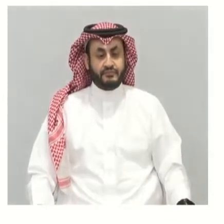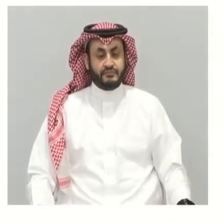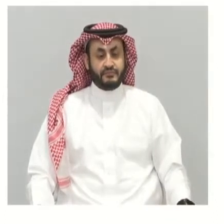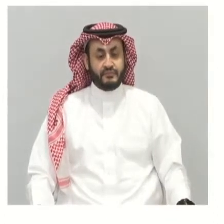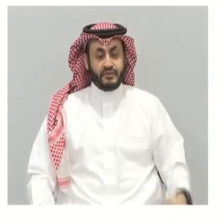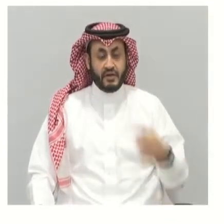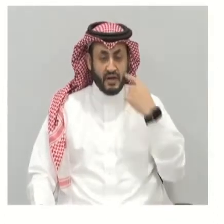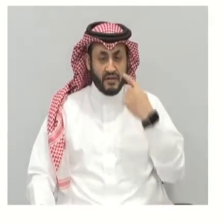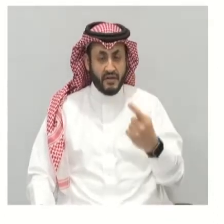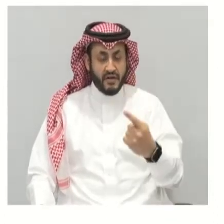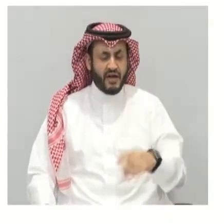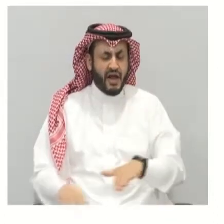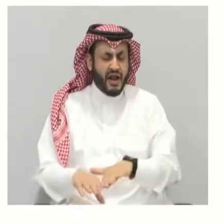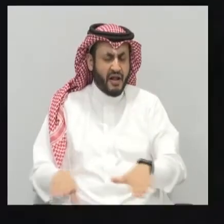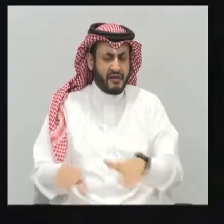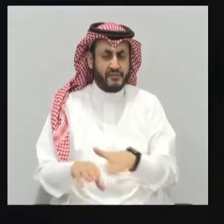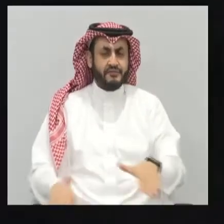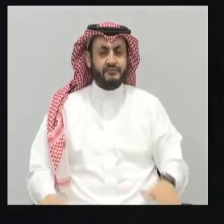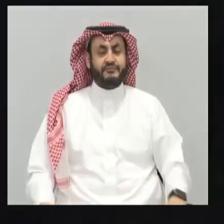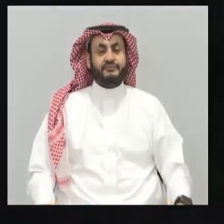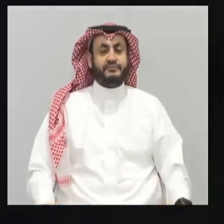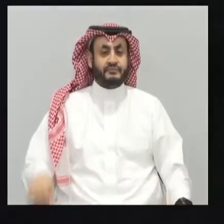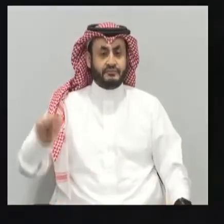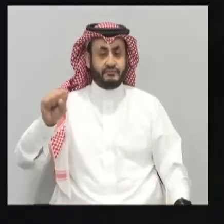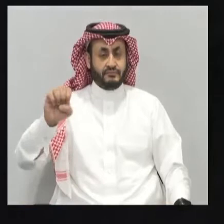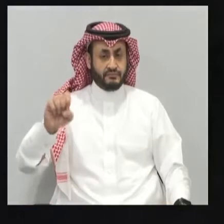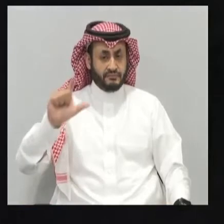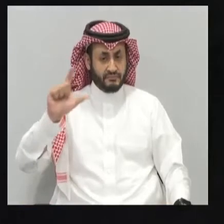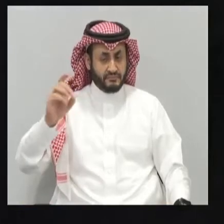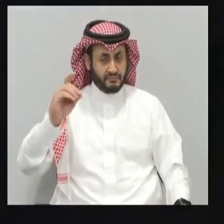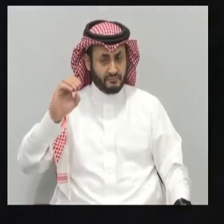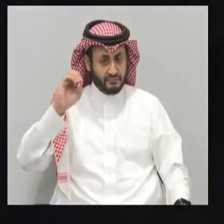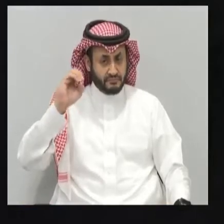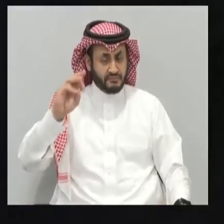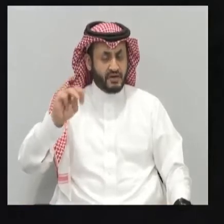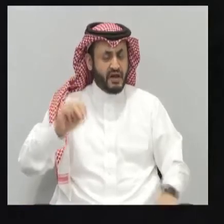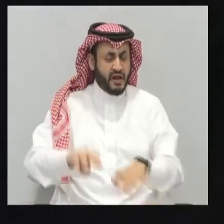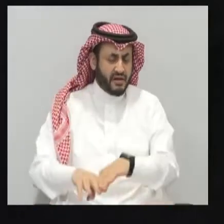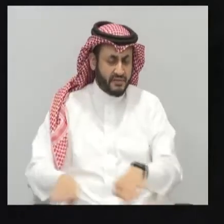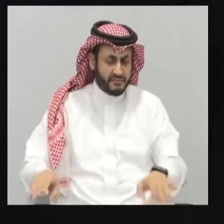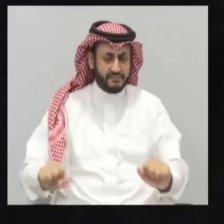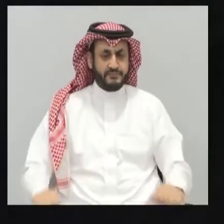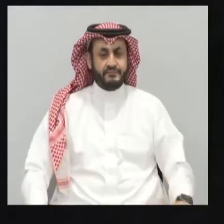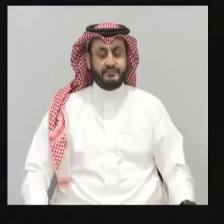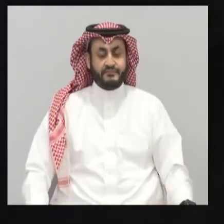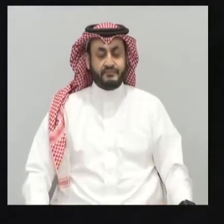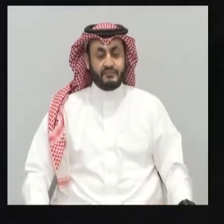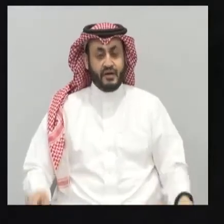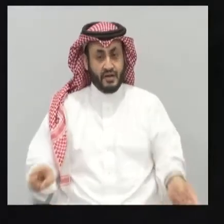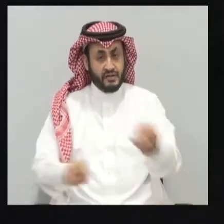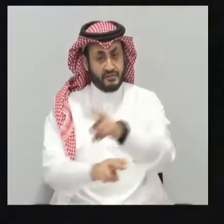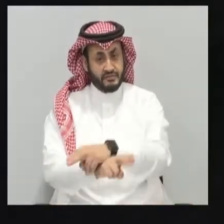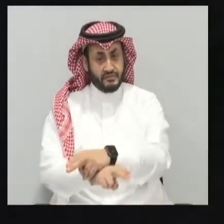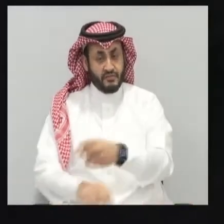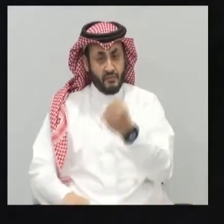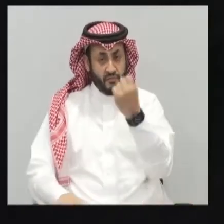seldom cleans his room. That means he rarely cleans his room. So we changed once a year with